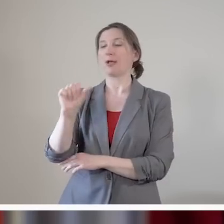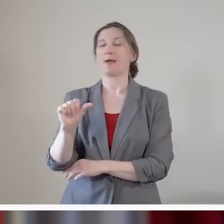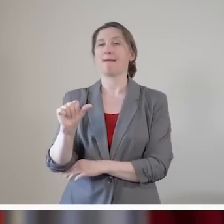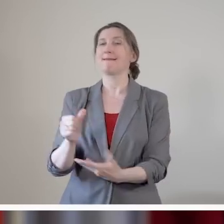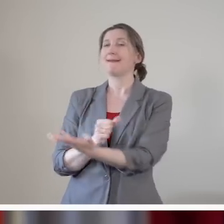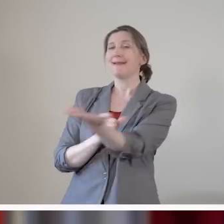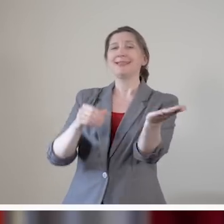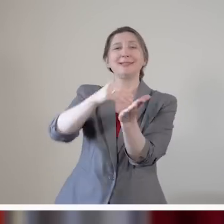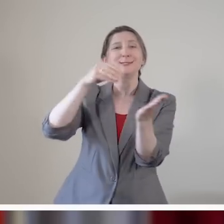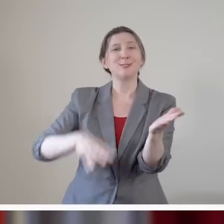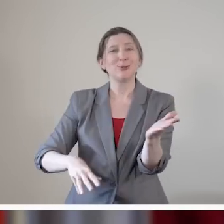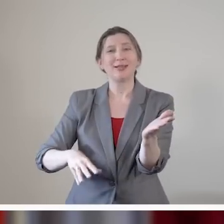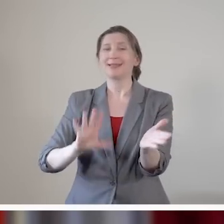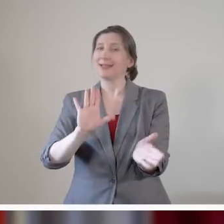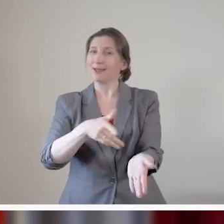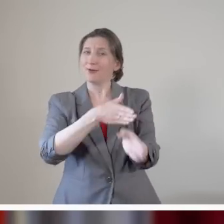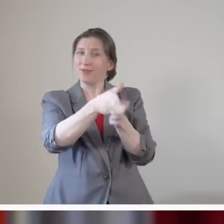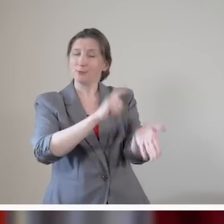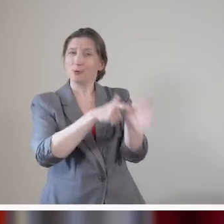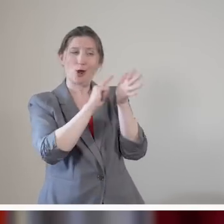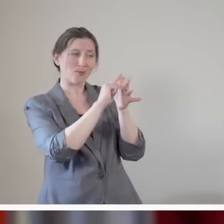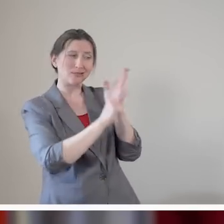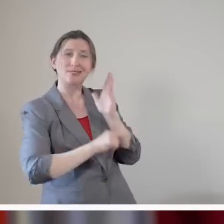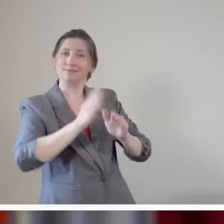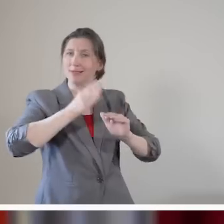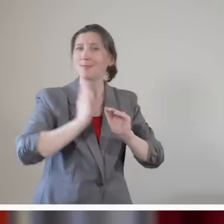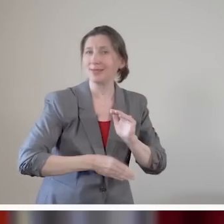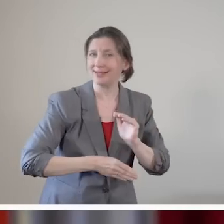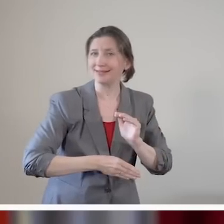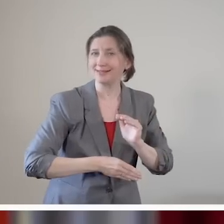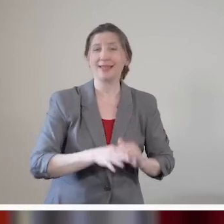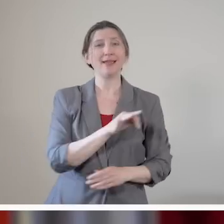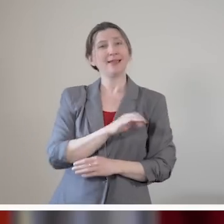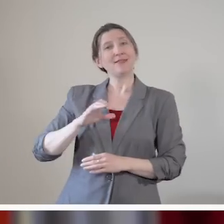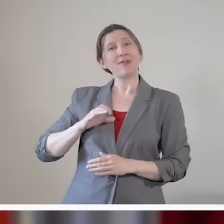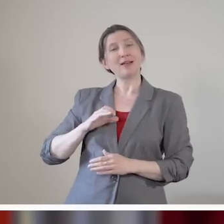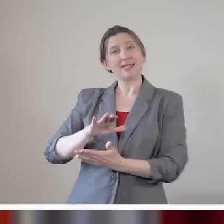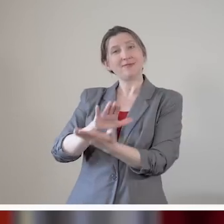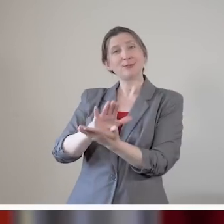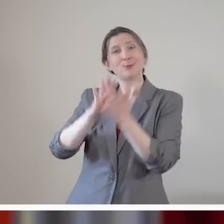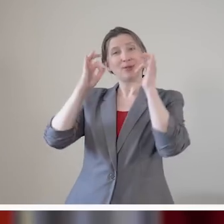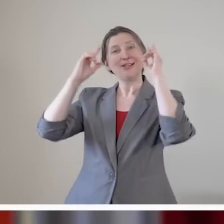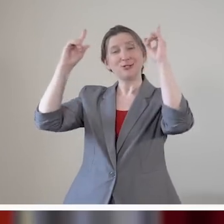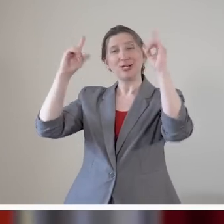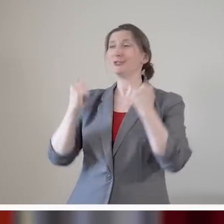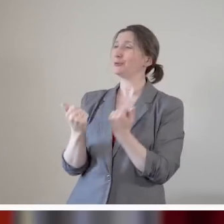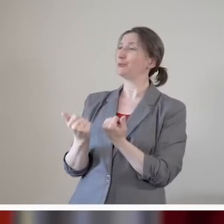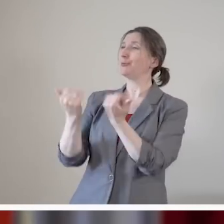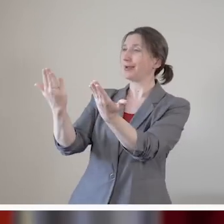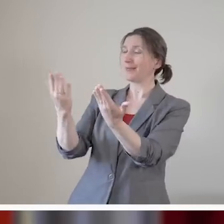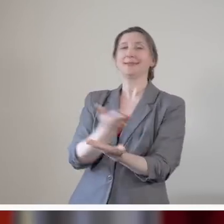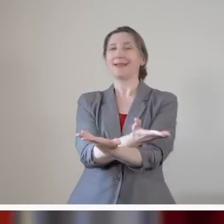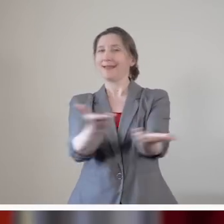Drama. These scholars have successfully completed the requirements of their respective course of study. Upon the recommendation